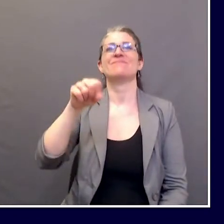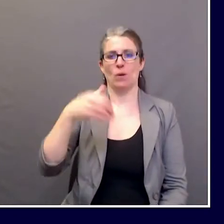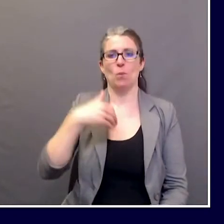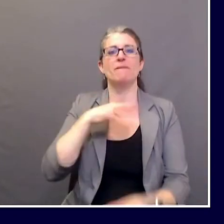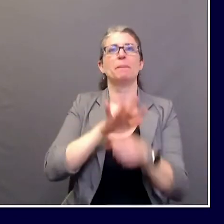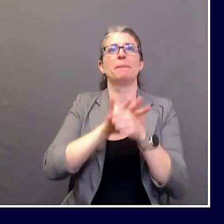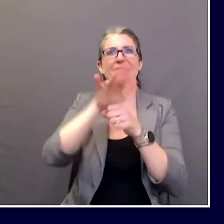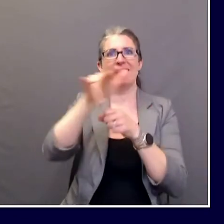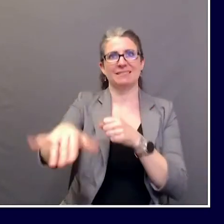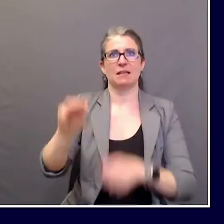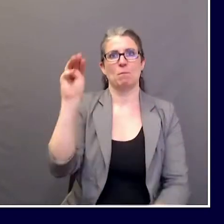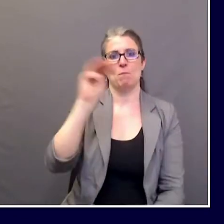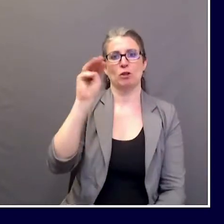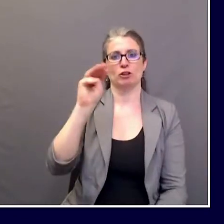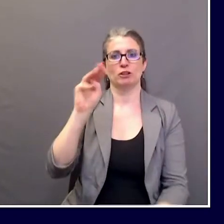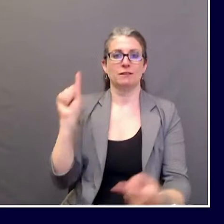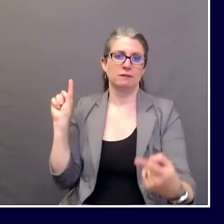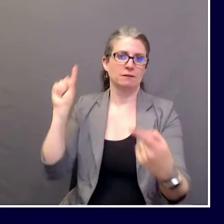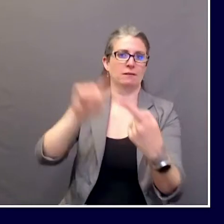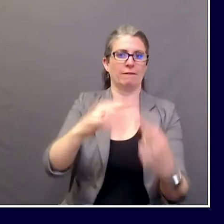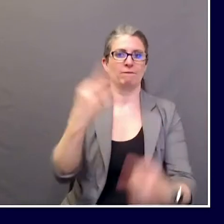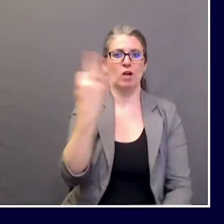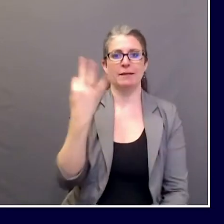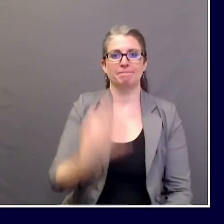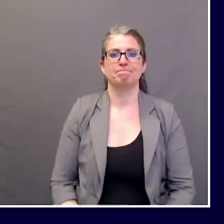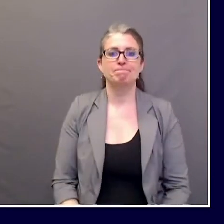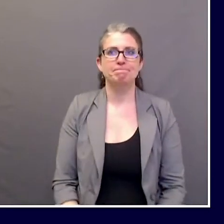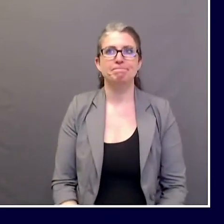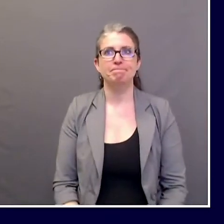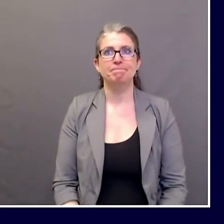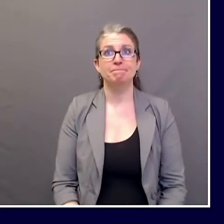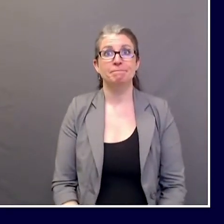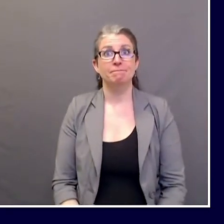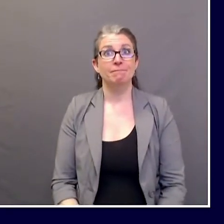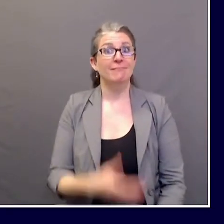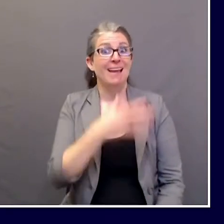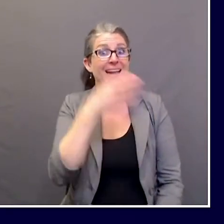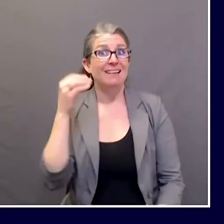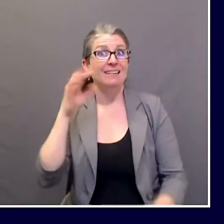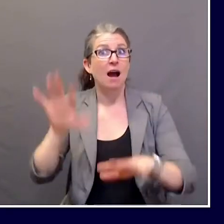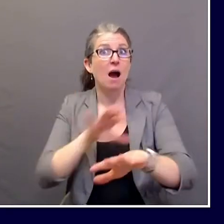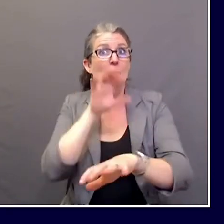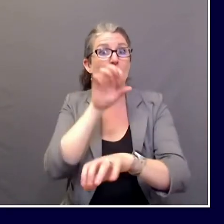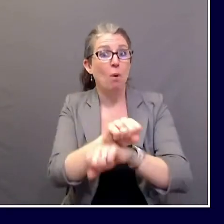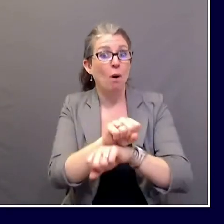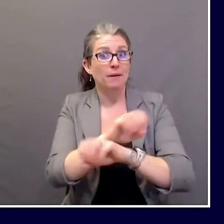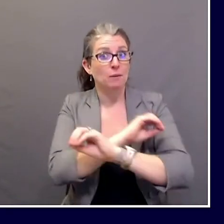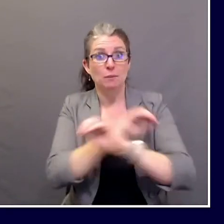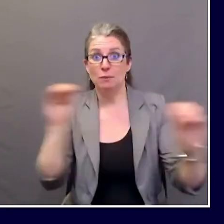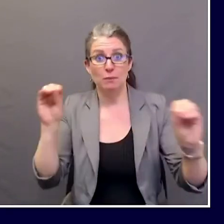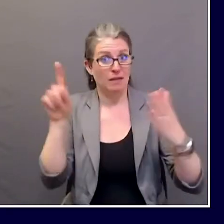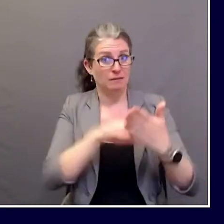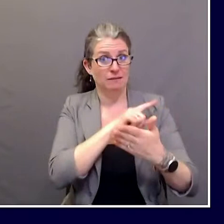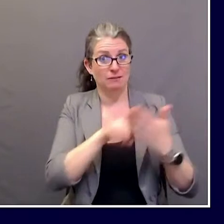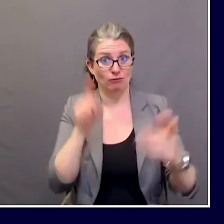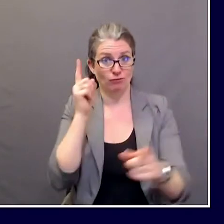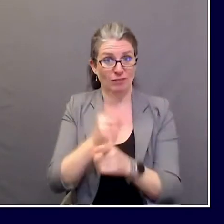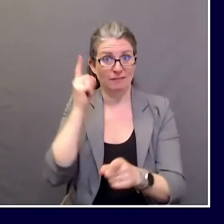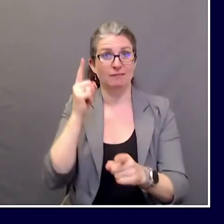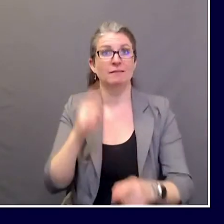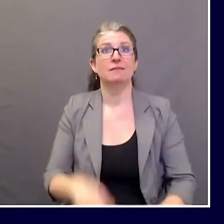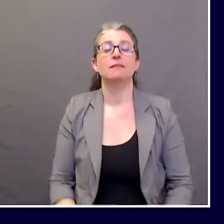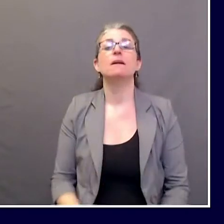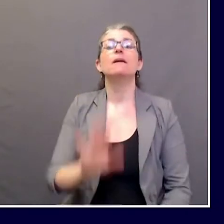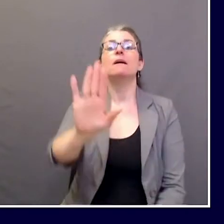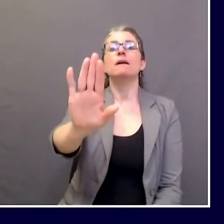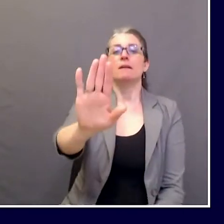Okay, and no appointments will need to be canceled. Appointments were canceled this morning because of the changeover to the